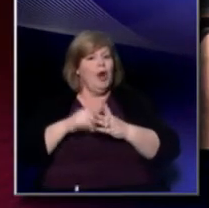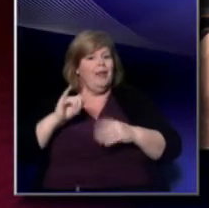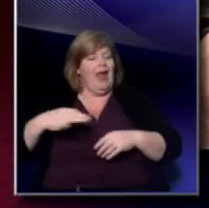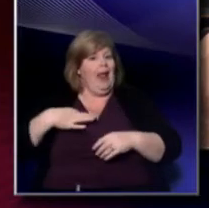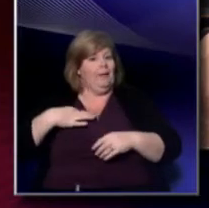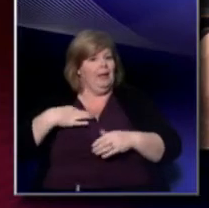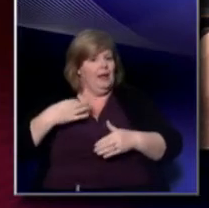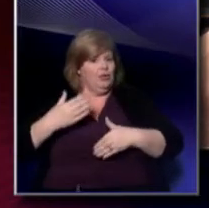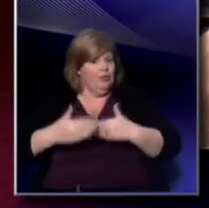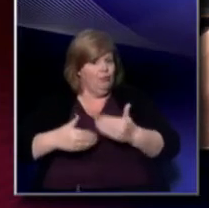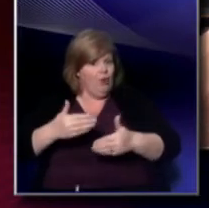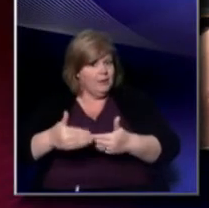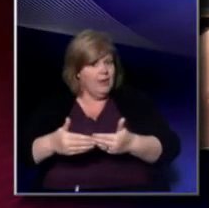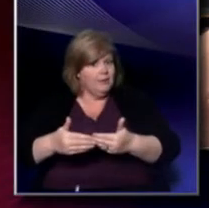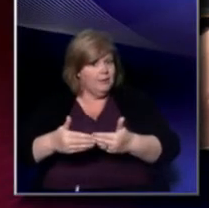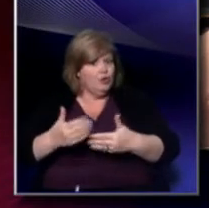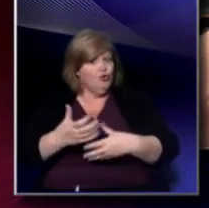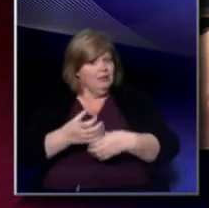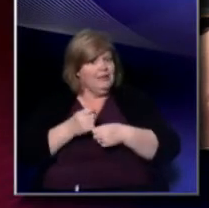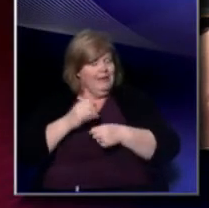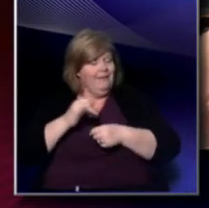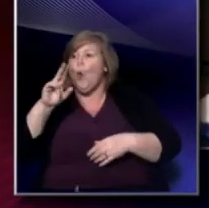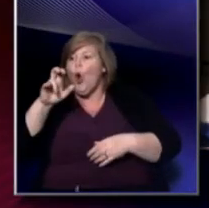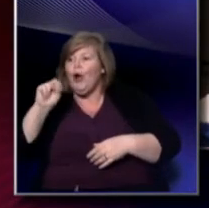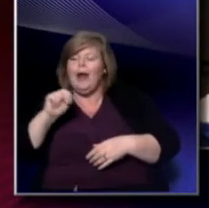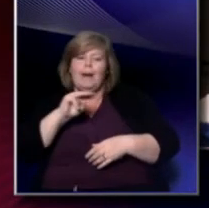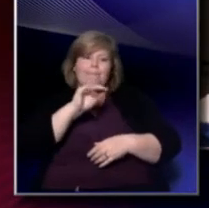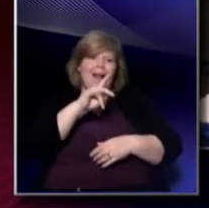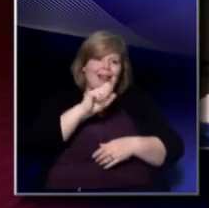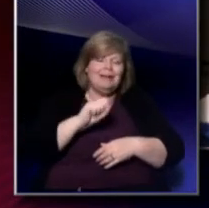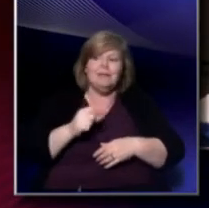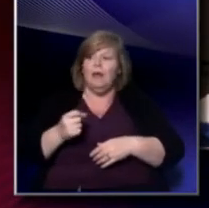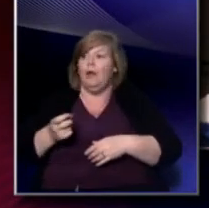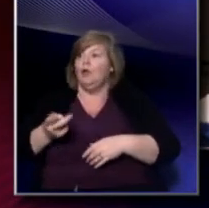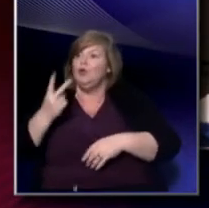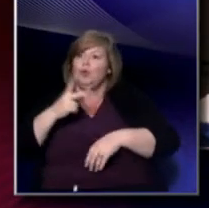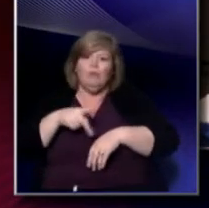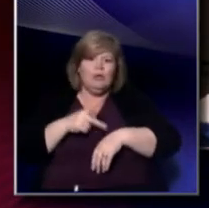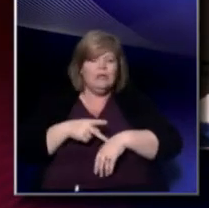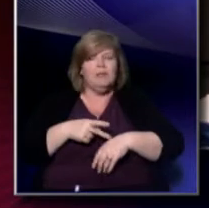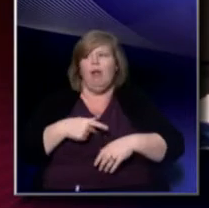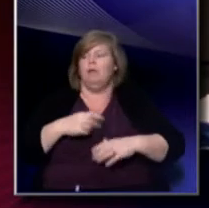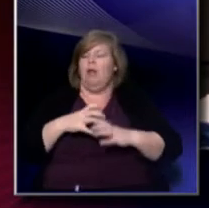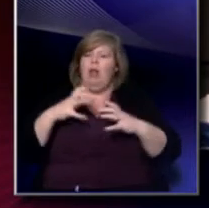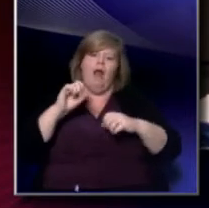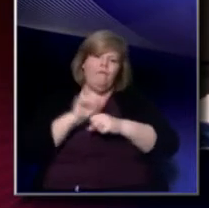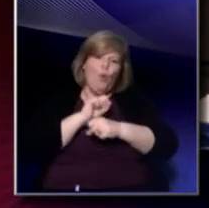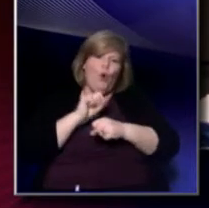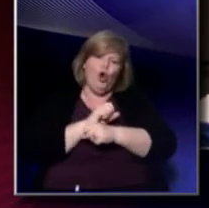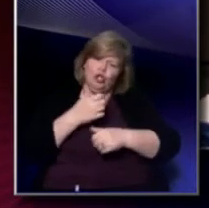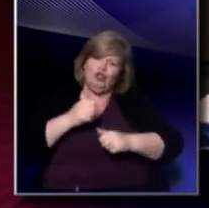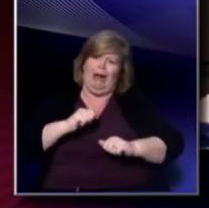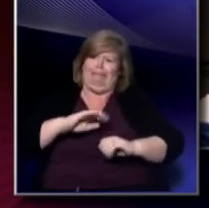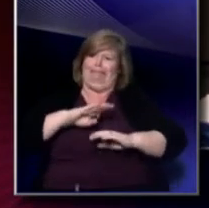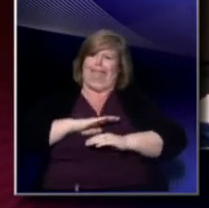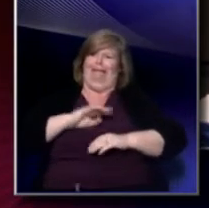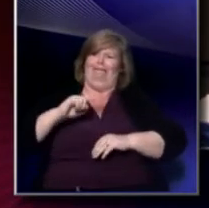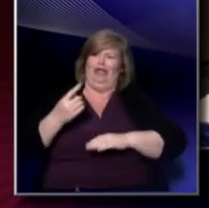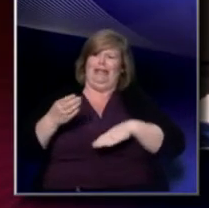the to receive that grant? Extensive work on trying to meet this first deadline of